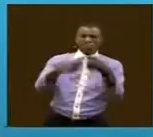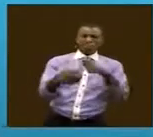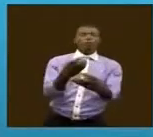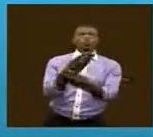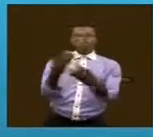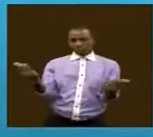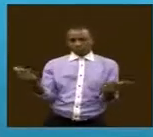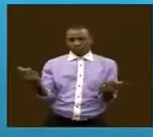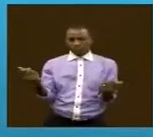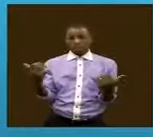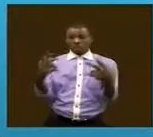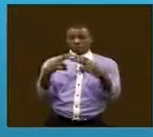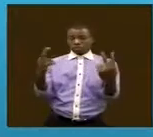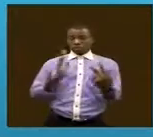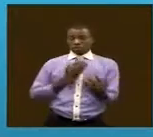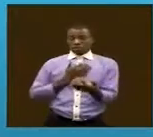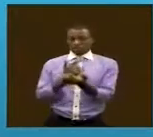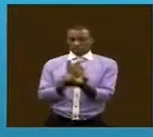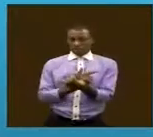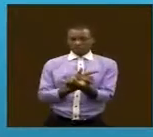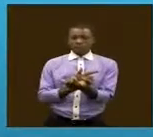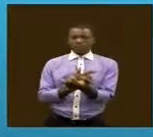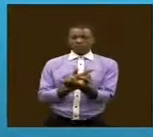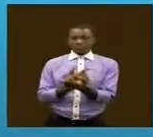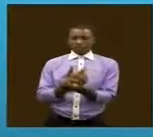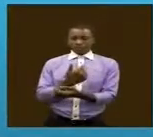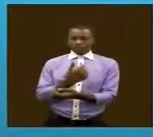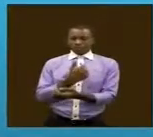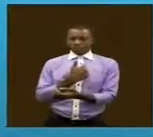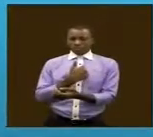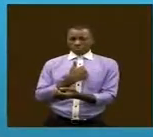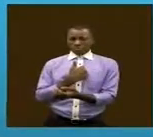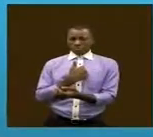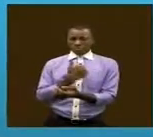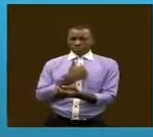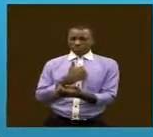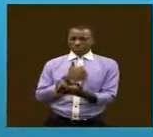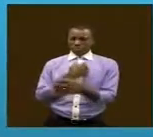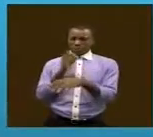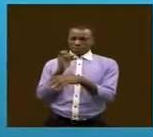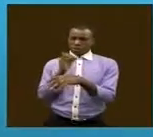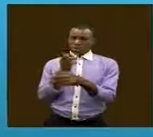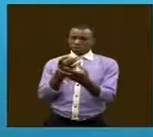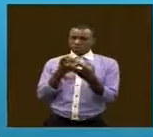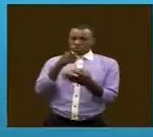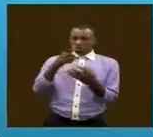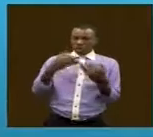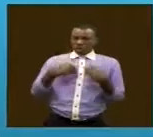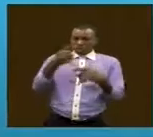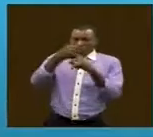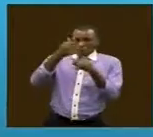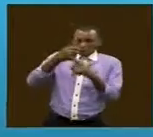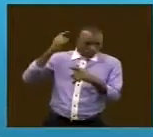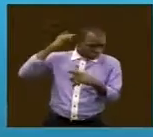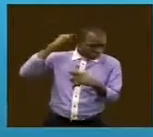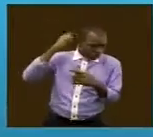this lesson, I expect you to have several ideas. I want you to write